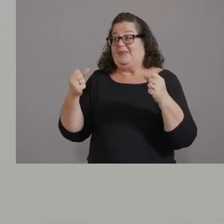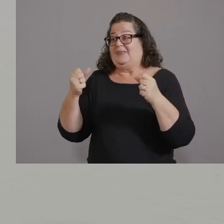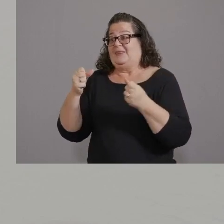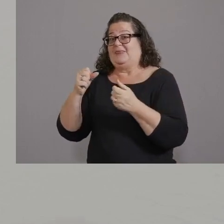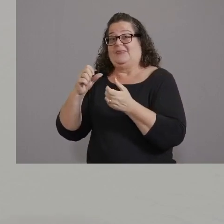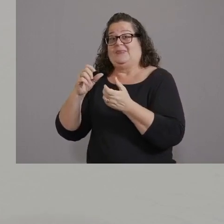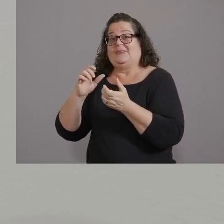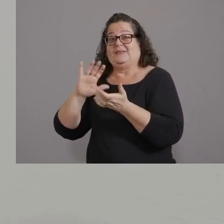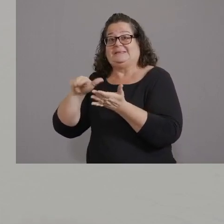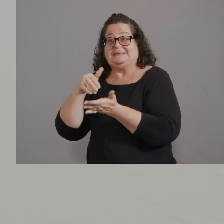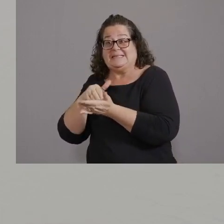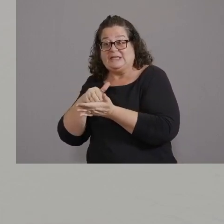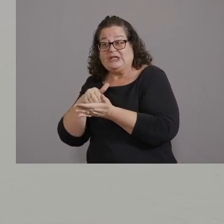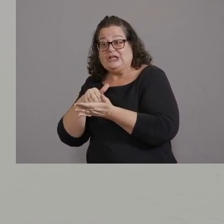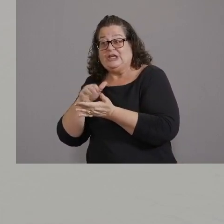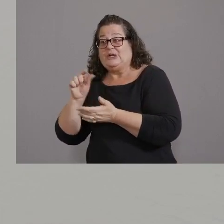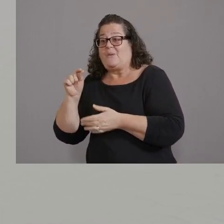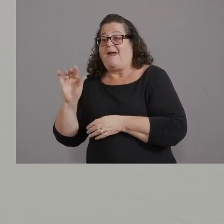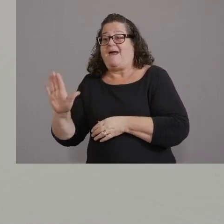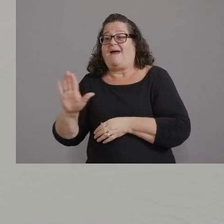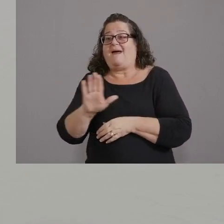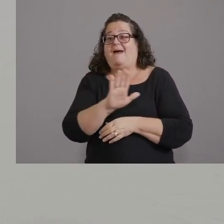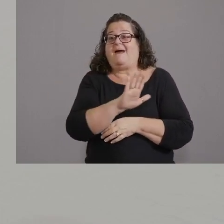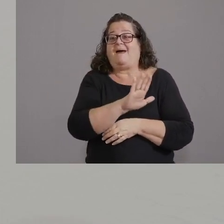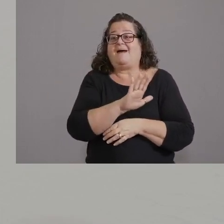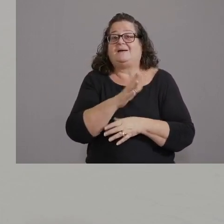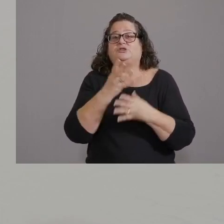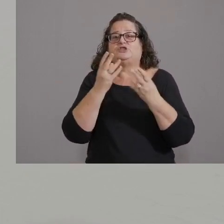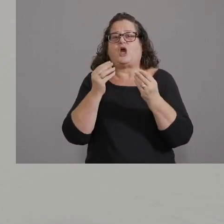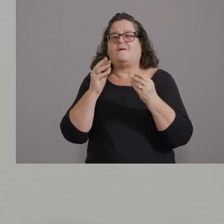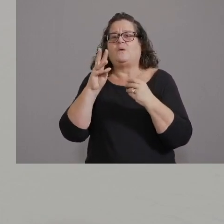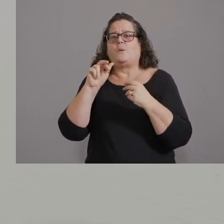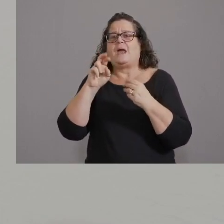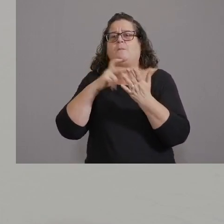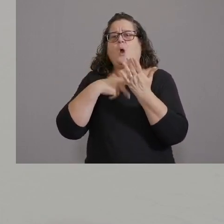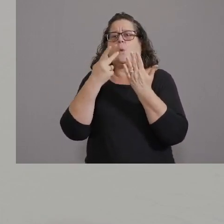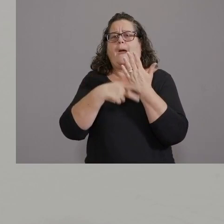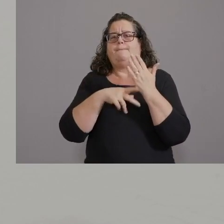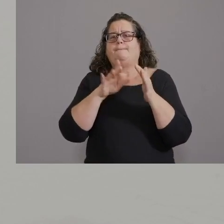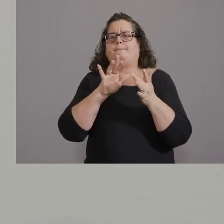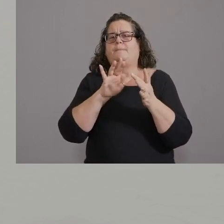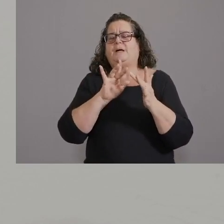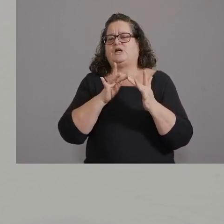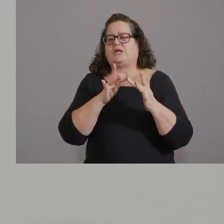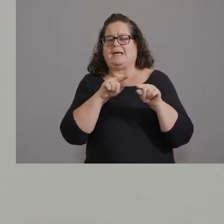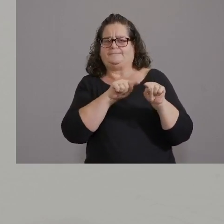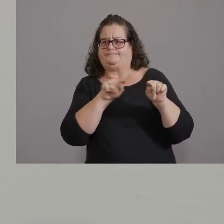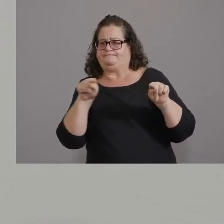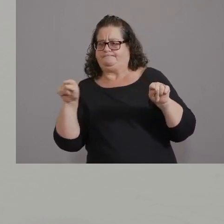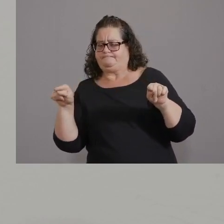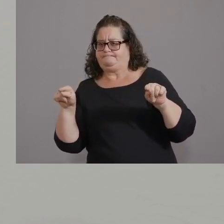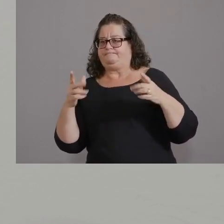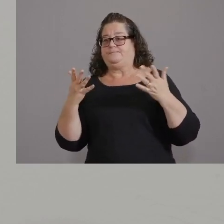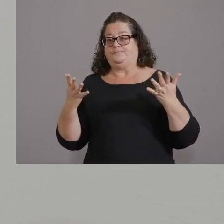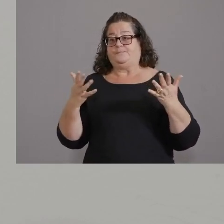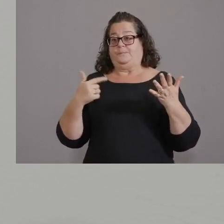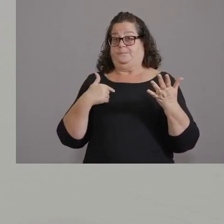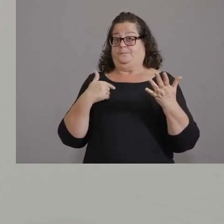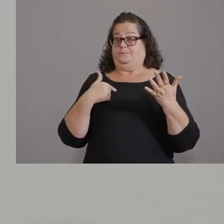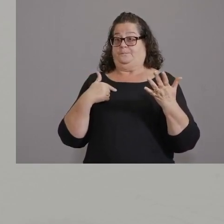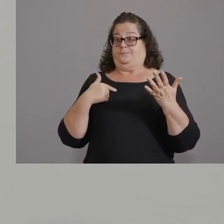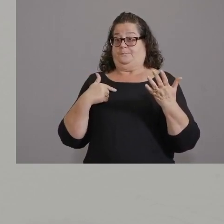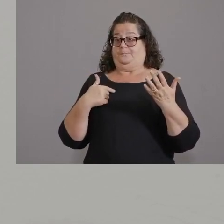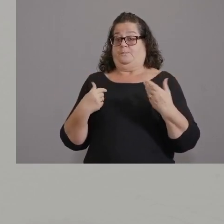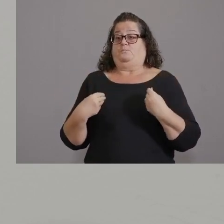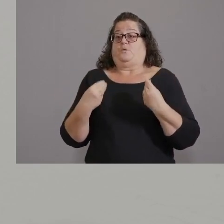appointment making software. So we provided the vaccine management system as a free tool that providers could use if they wanted